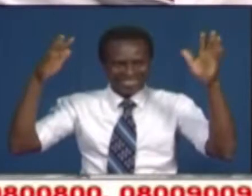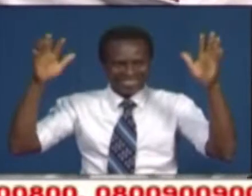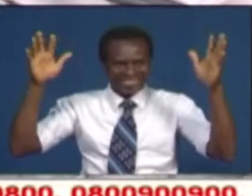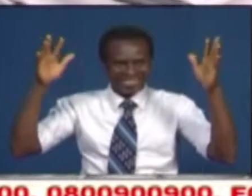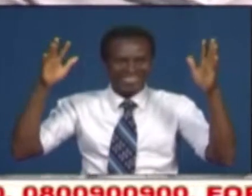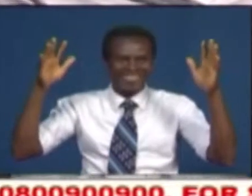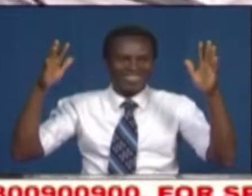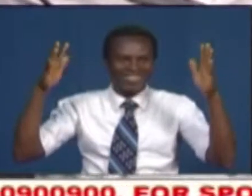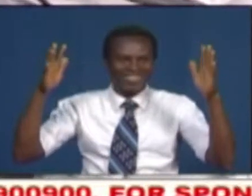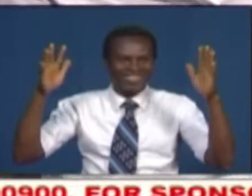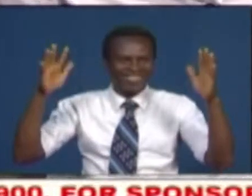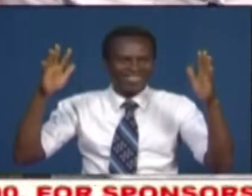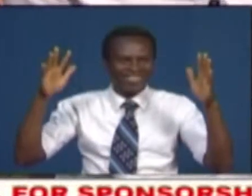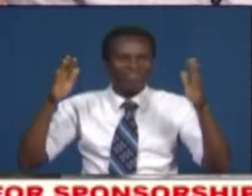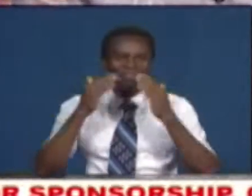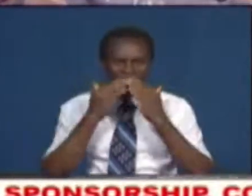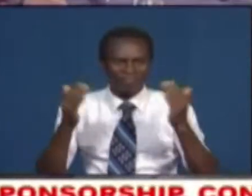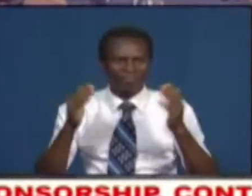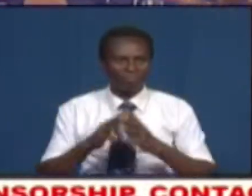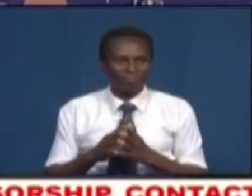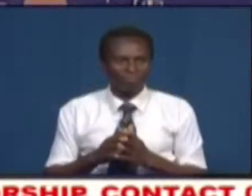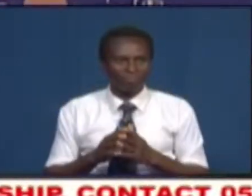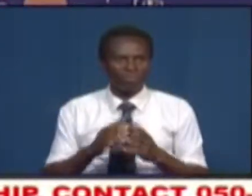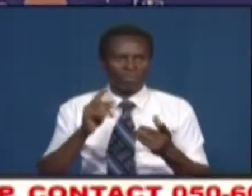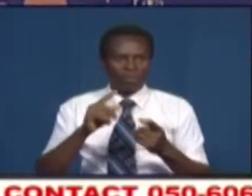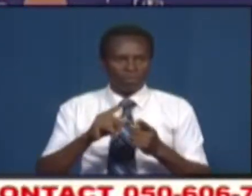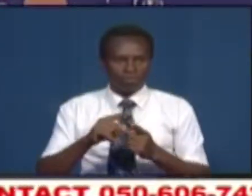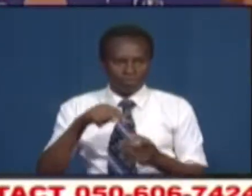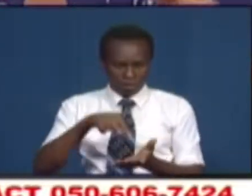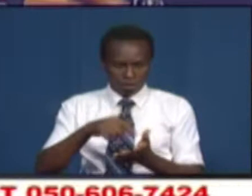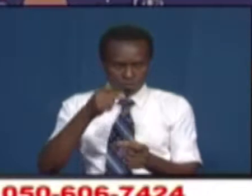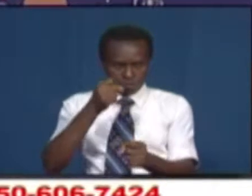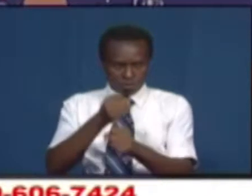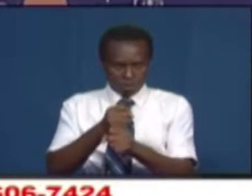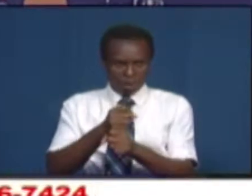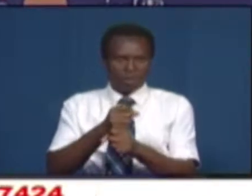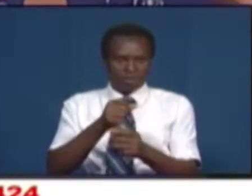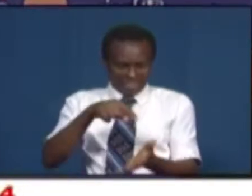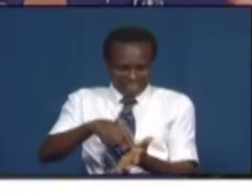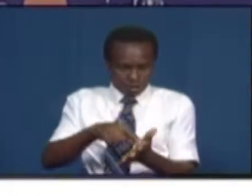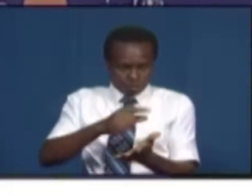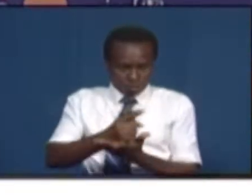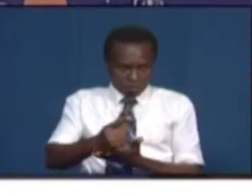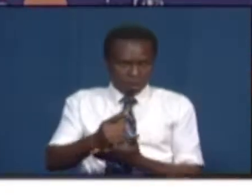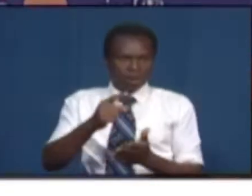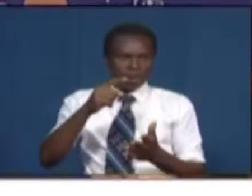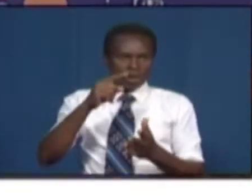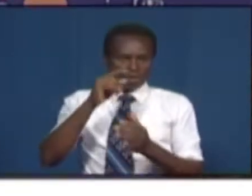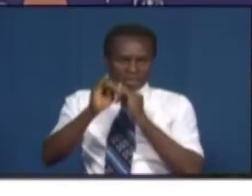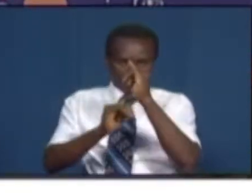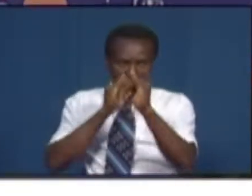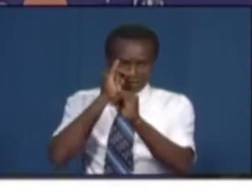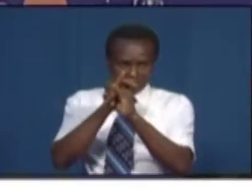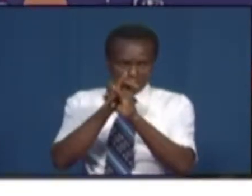much. So, because this week, you know, is International Women's Week, in fact, the whole month is International Women's